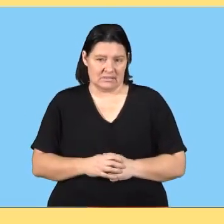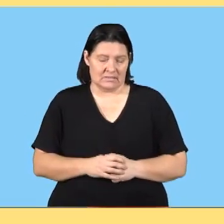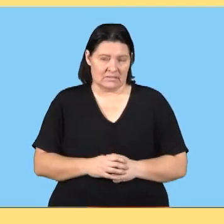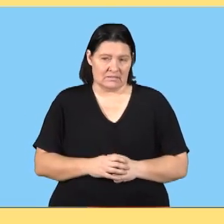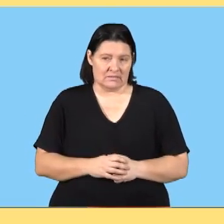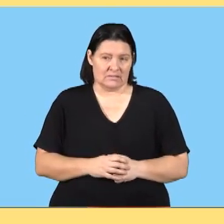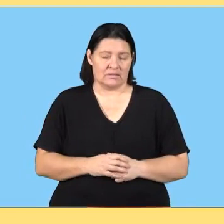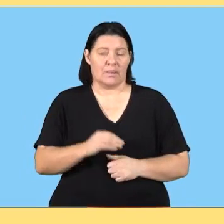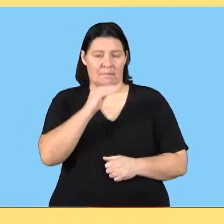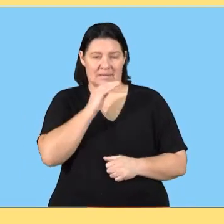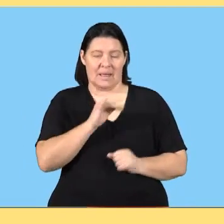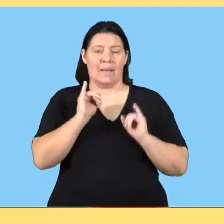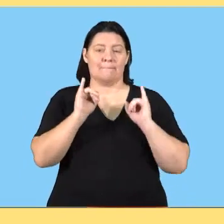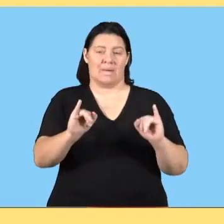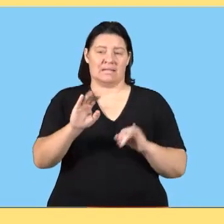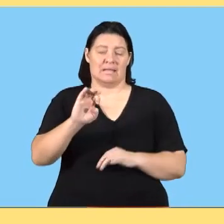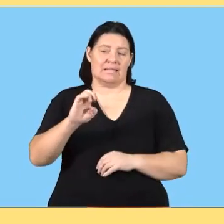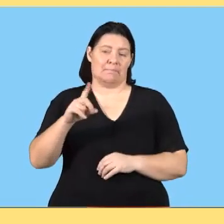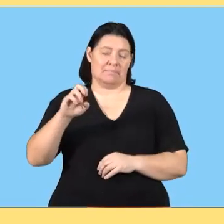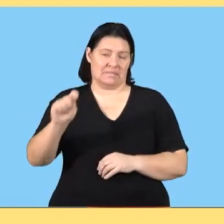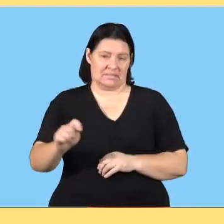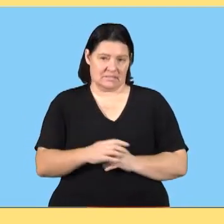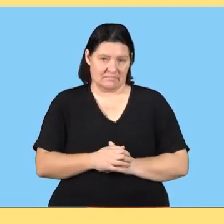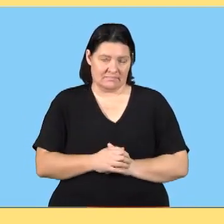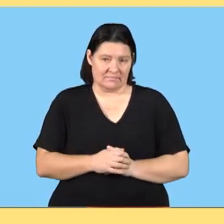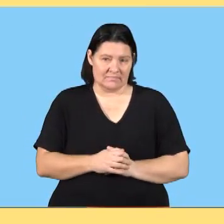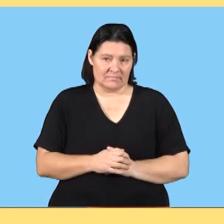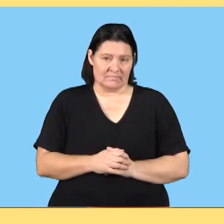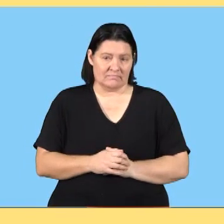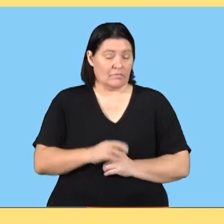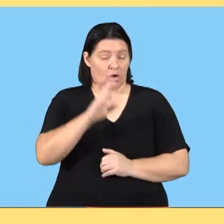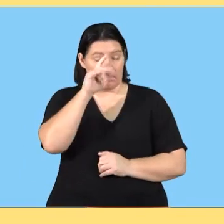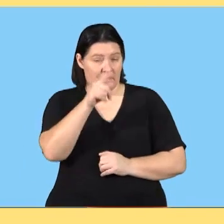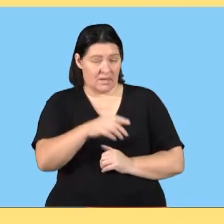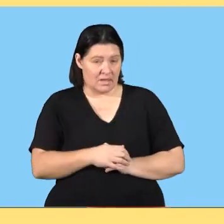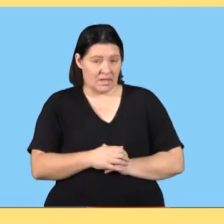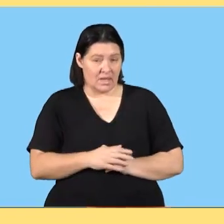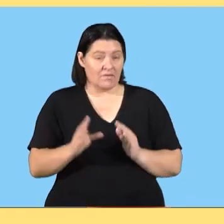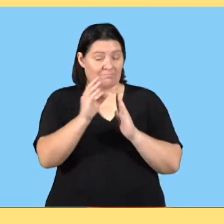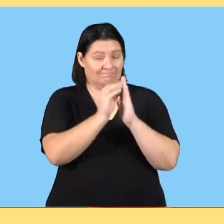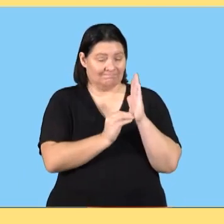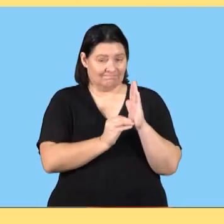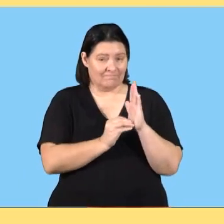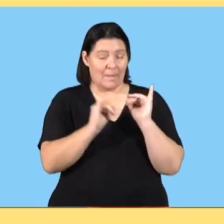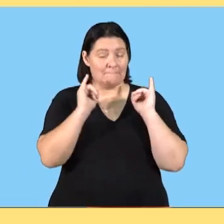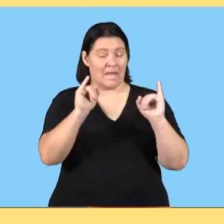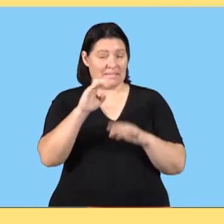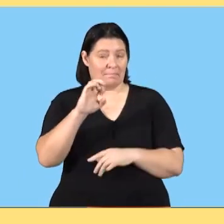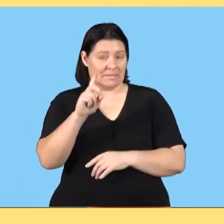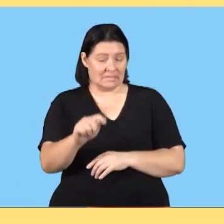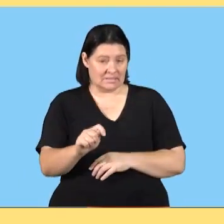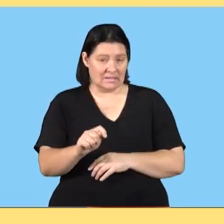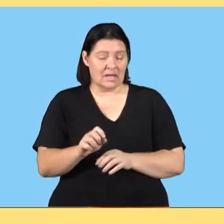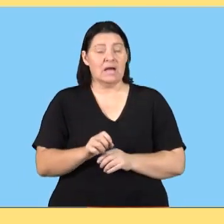That becomes my bad debt amount. Remember, when you're recording bad debts in